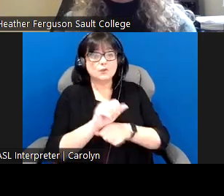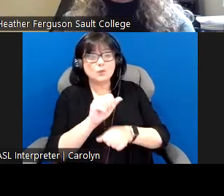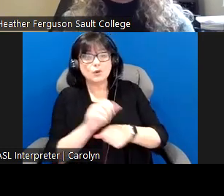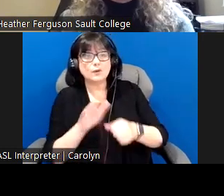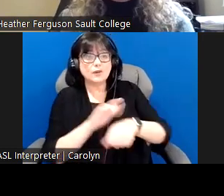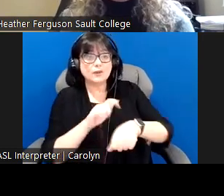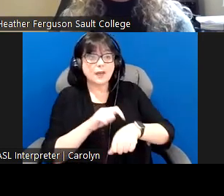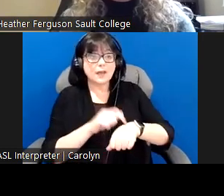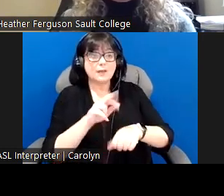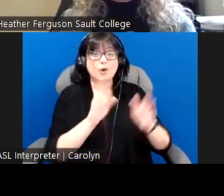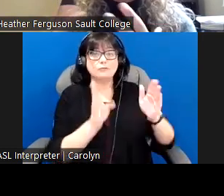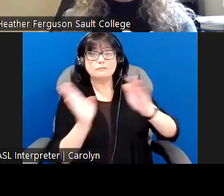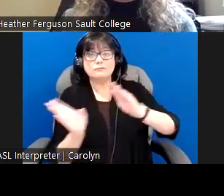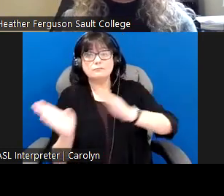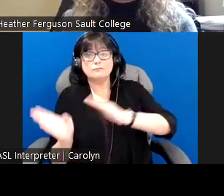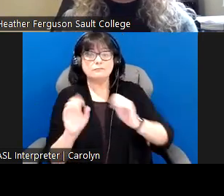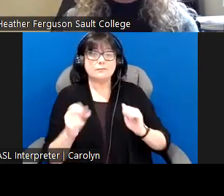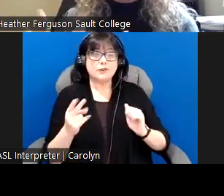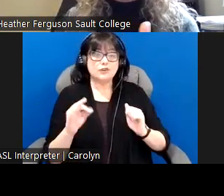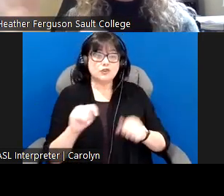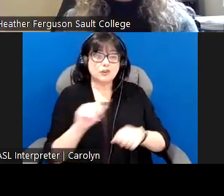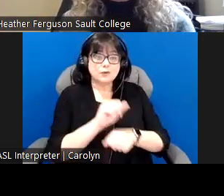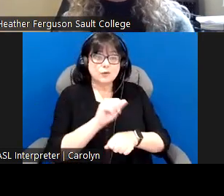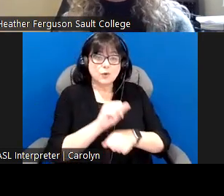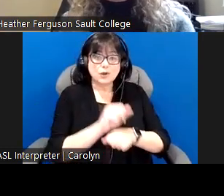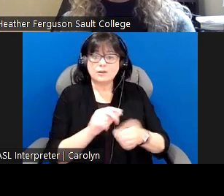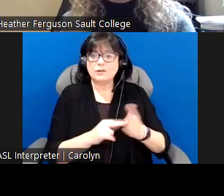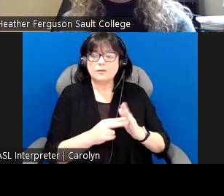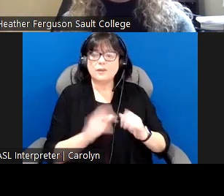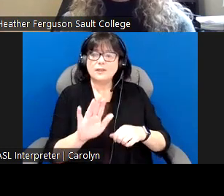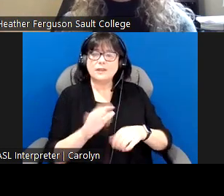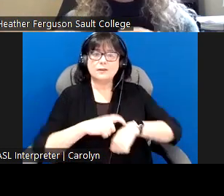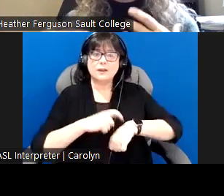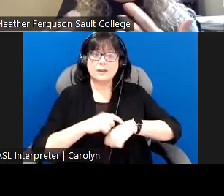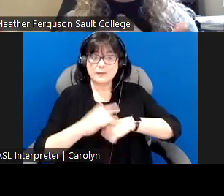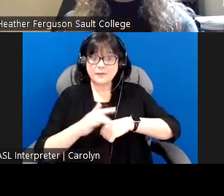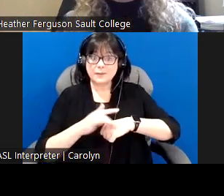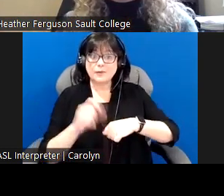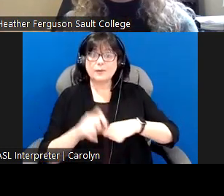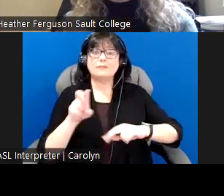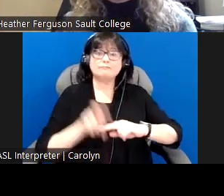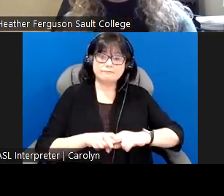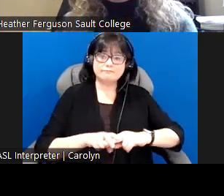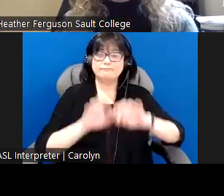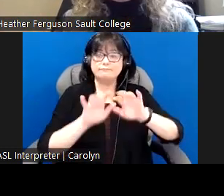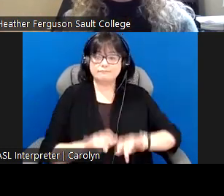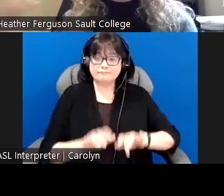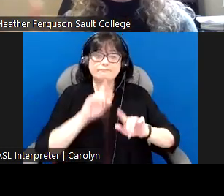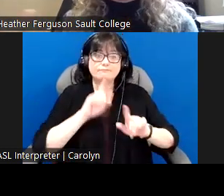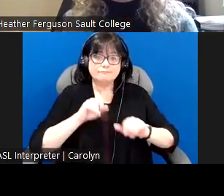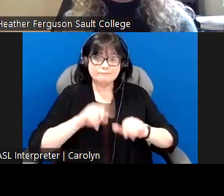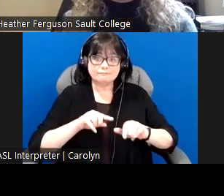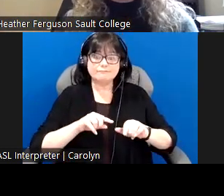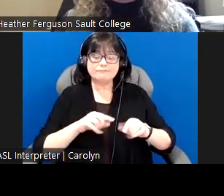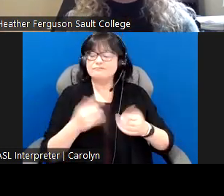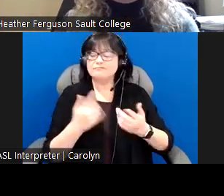or whatnot, they can take this assessment whenever they're available to take it. So the link is sent to them and then they're